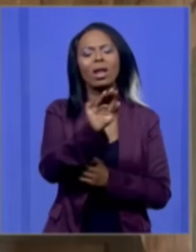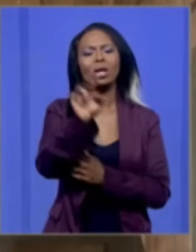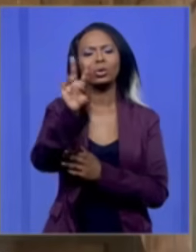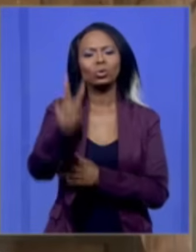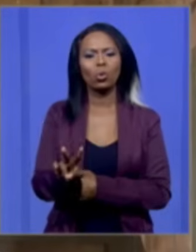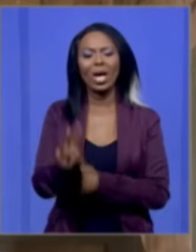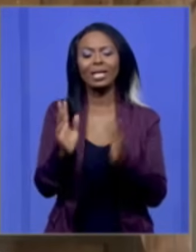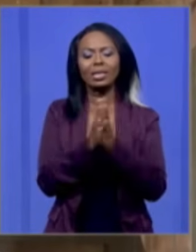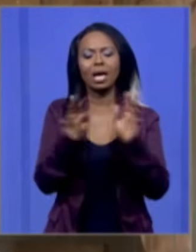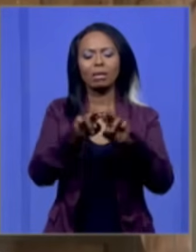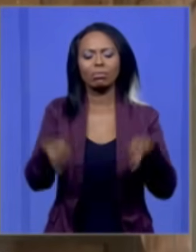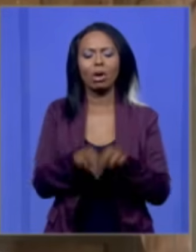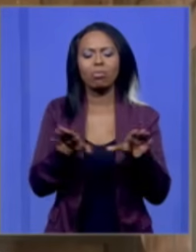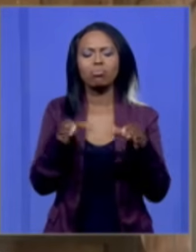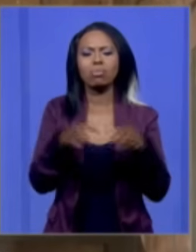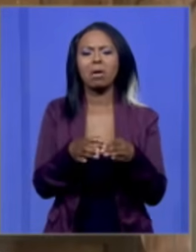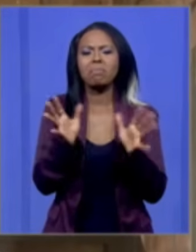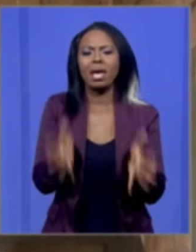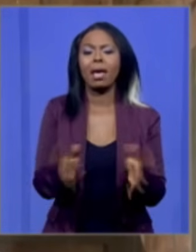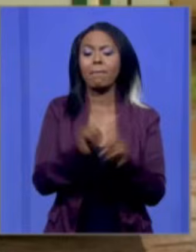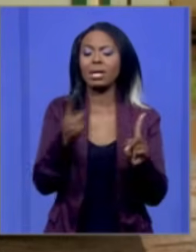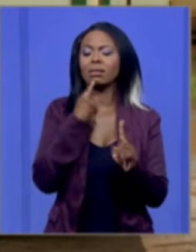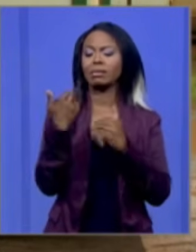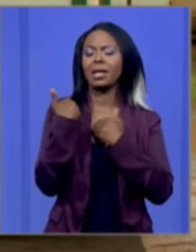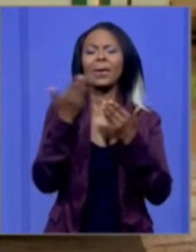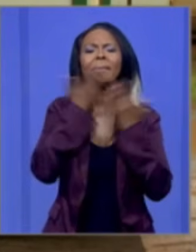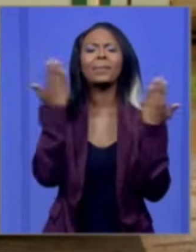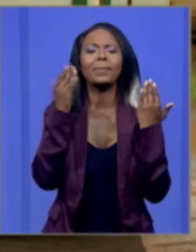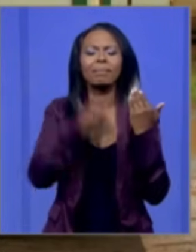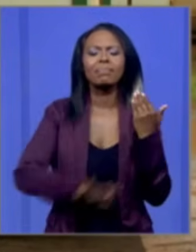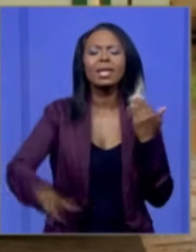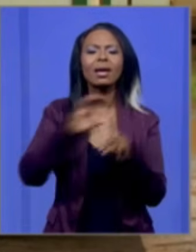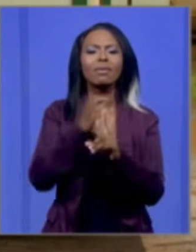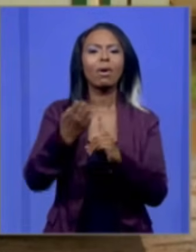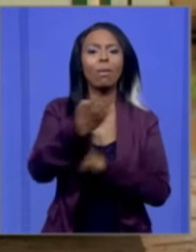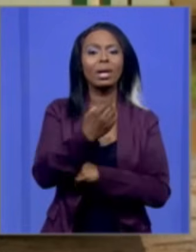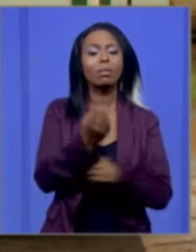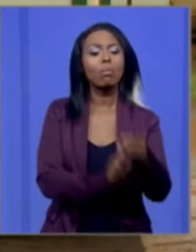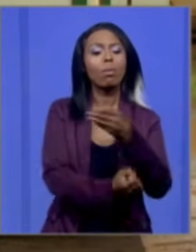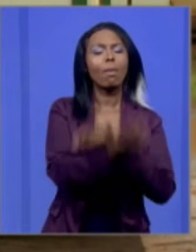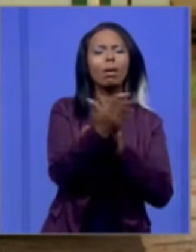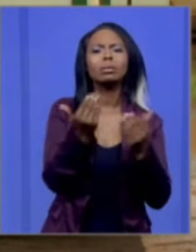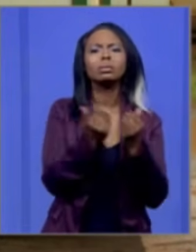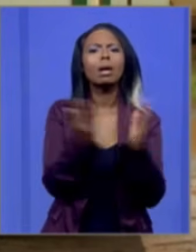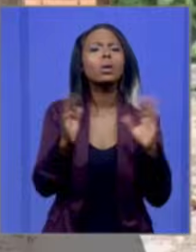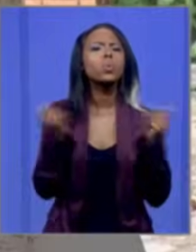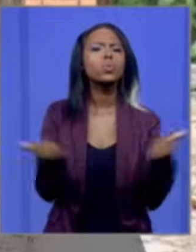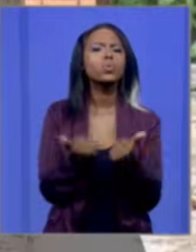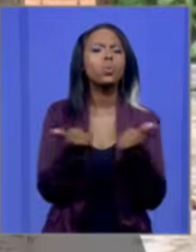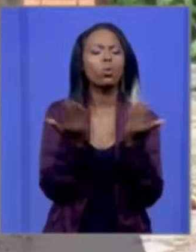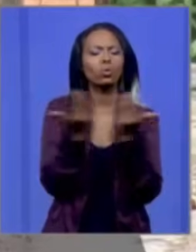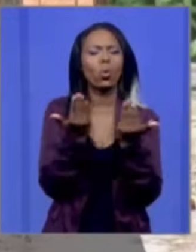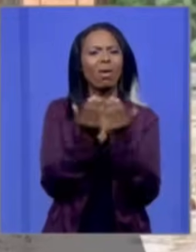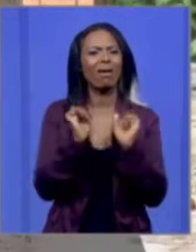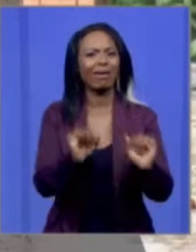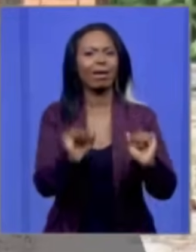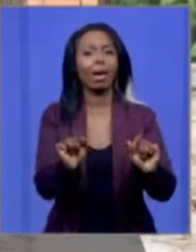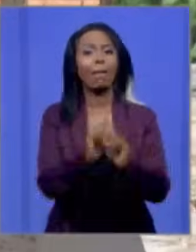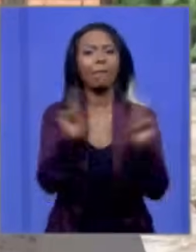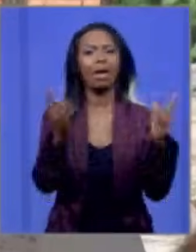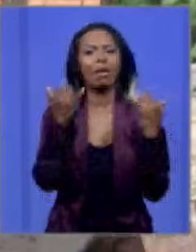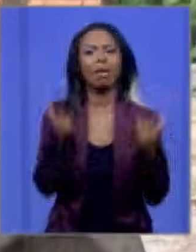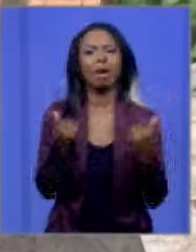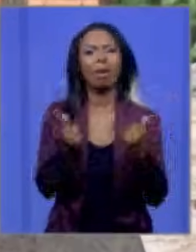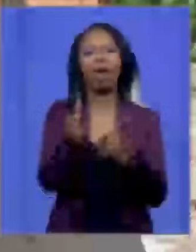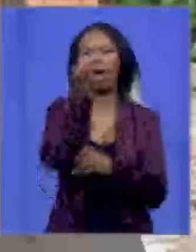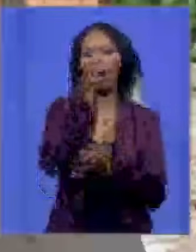10 tšeo di hlathilwego bjalo ka tšeo di sego ja bolokega. Ka Mpumalanga dithuto di thomile gabotse le ge go le bjalo bosenyi ka